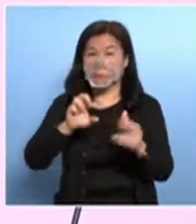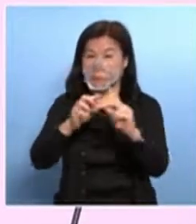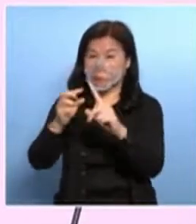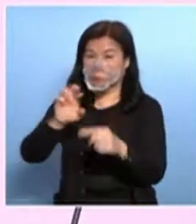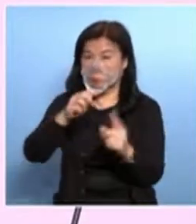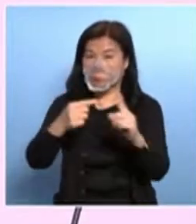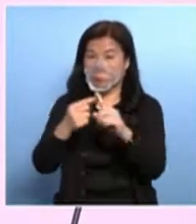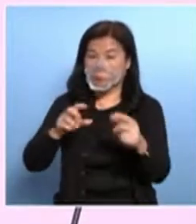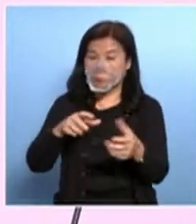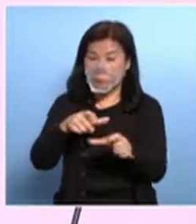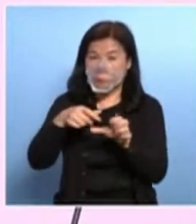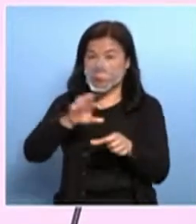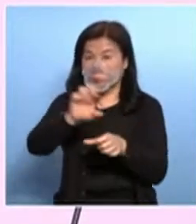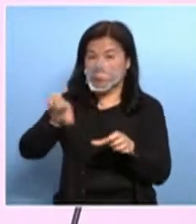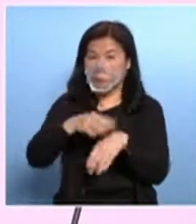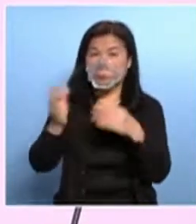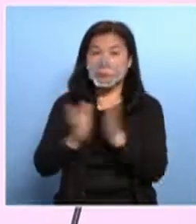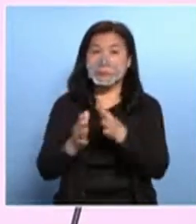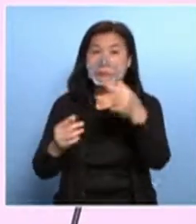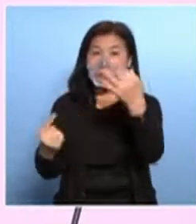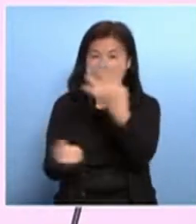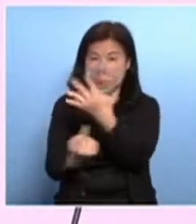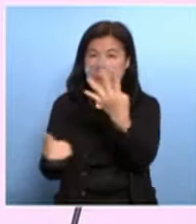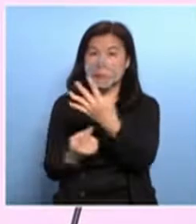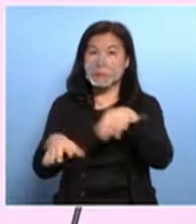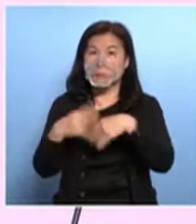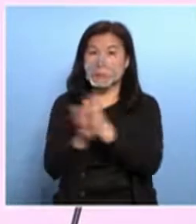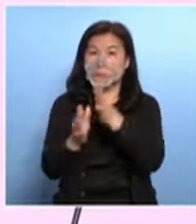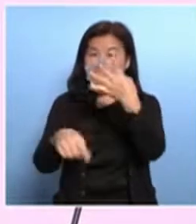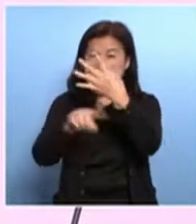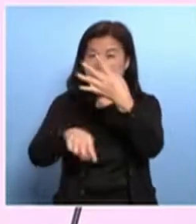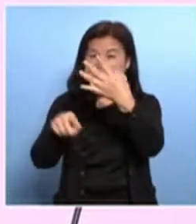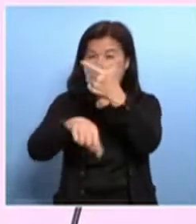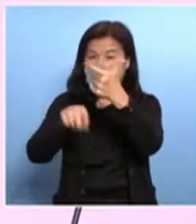for. Hong Kong's per capita GDP reached